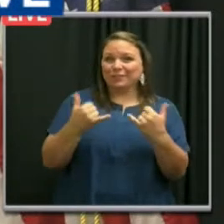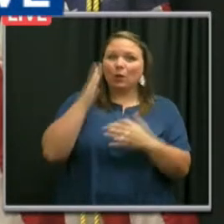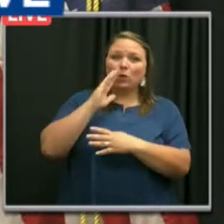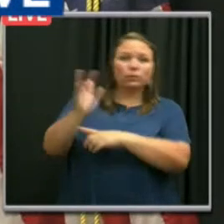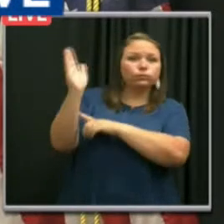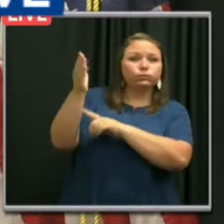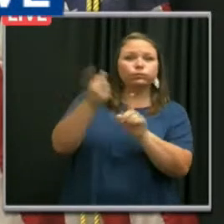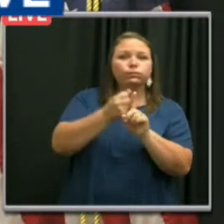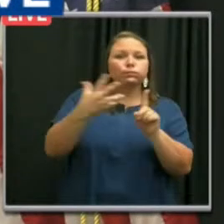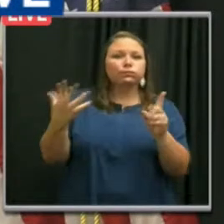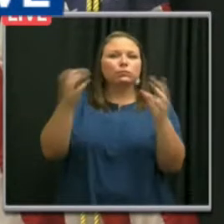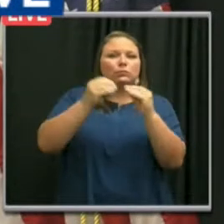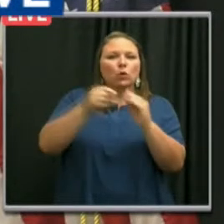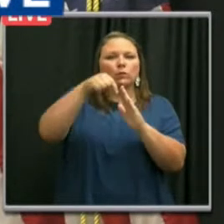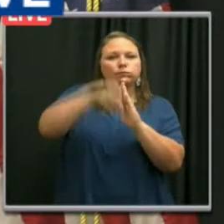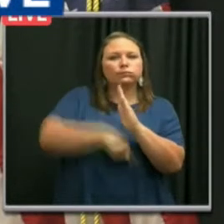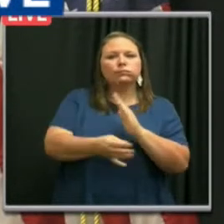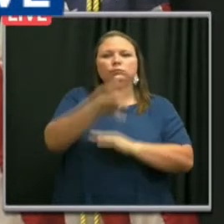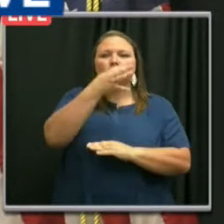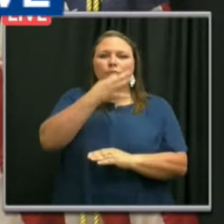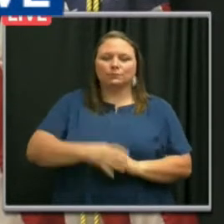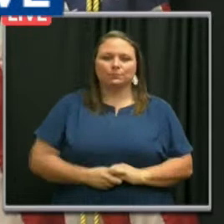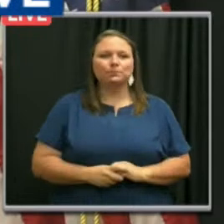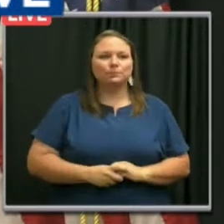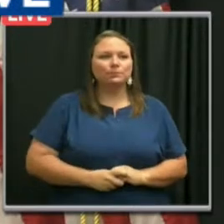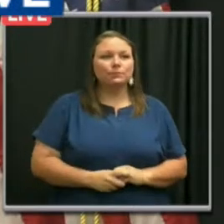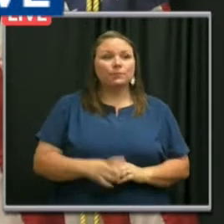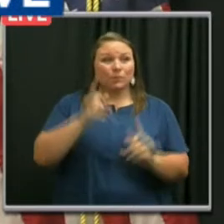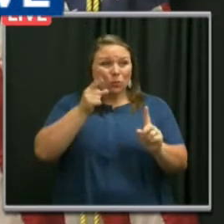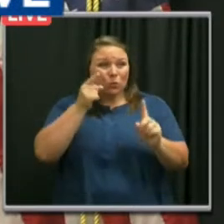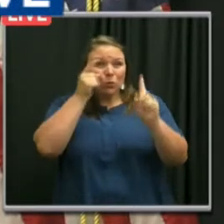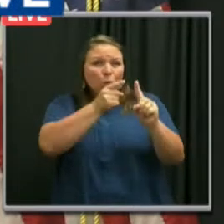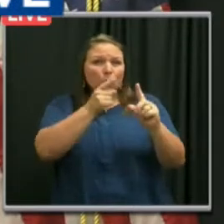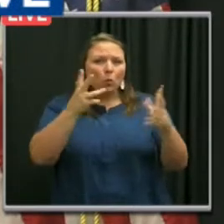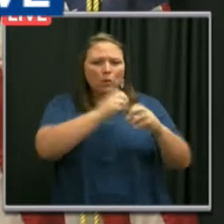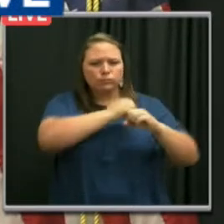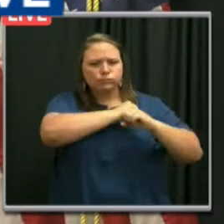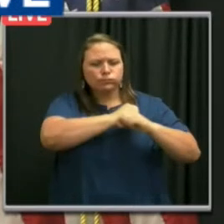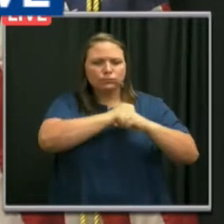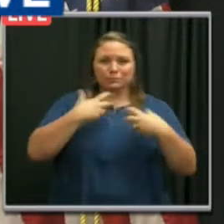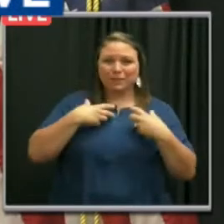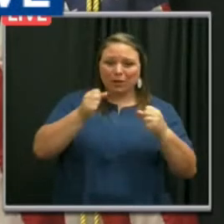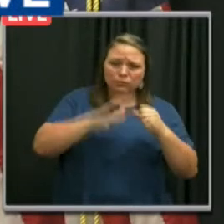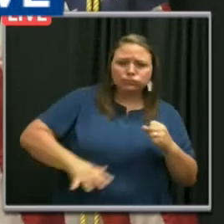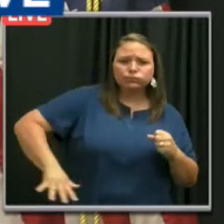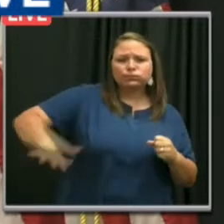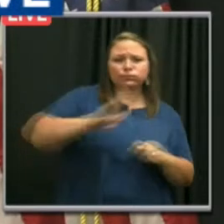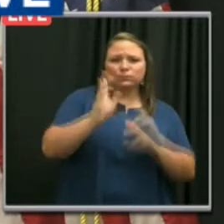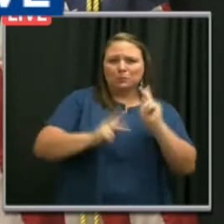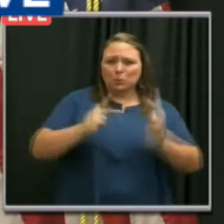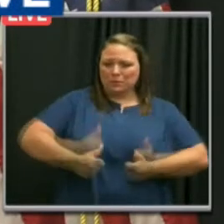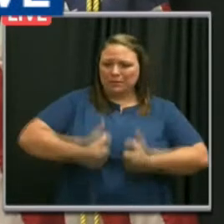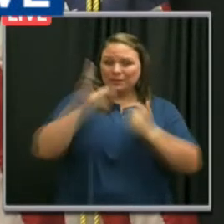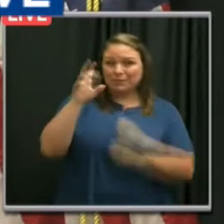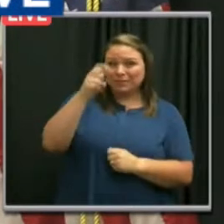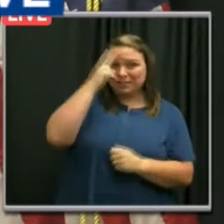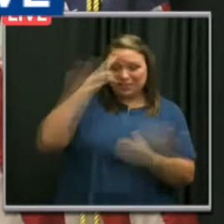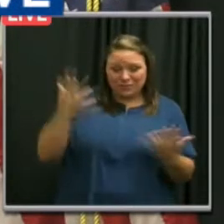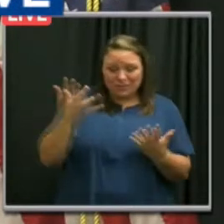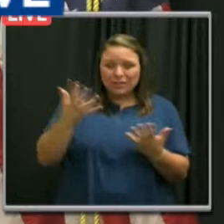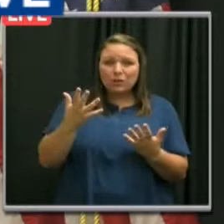more details about these metrics momentarily. Our goal is to protect the health of all Nashvillians by carefully